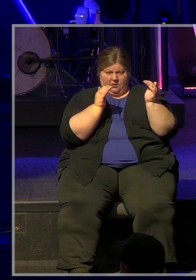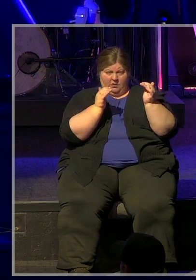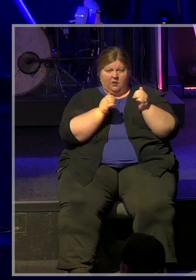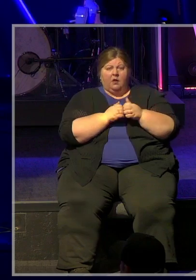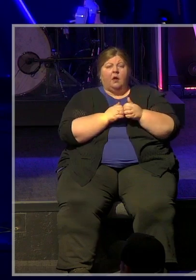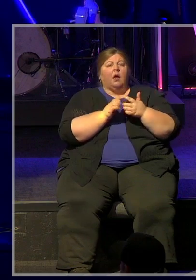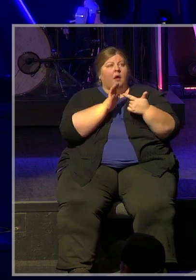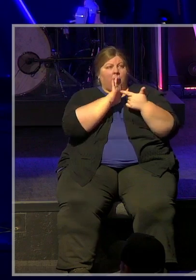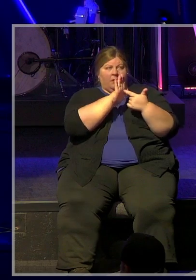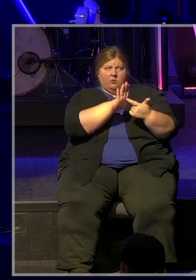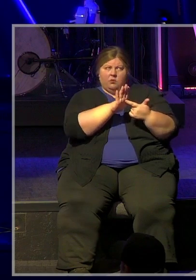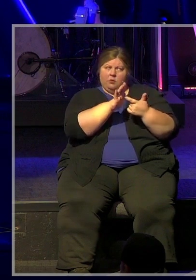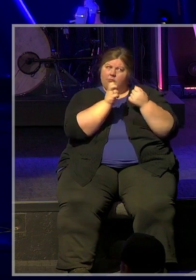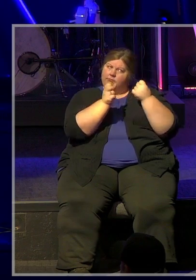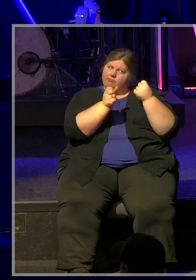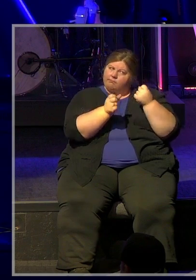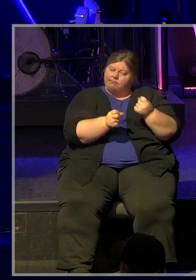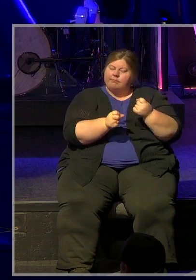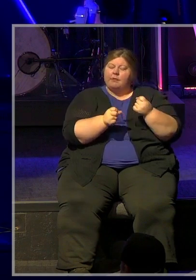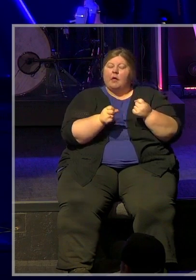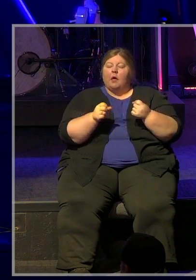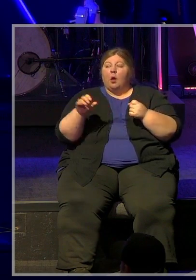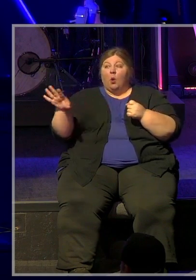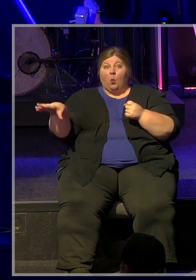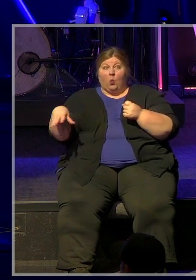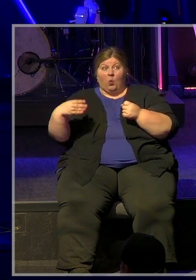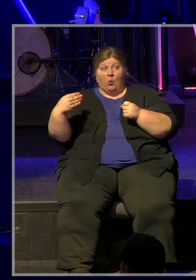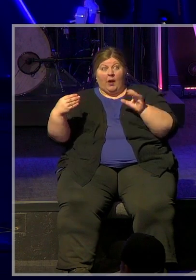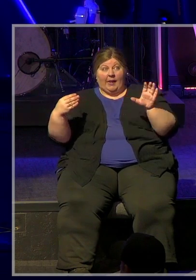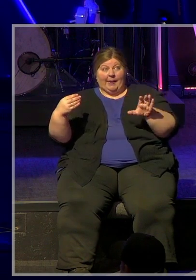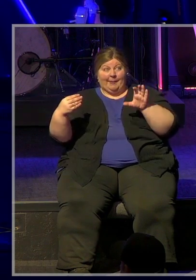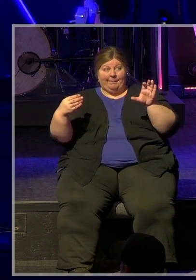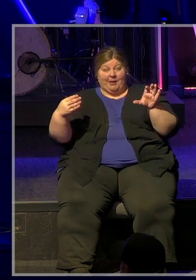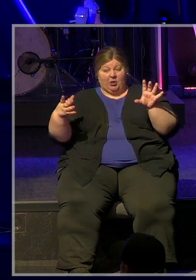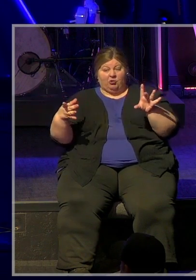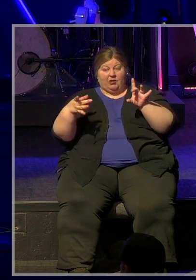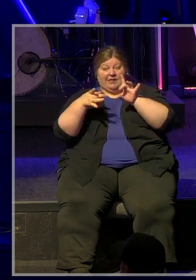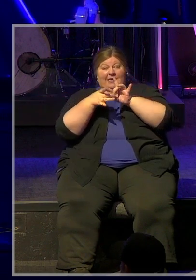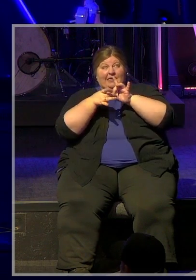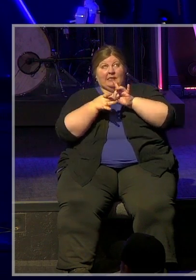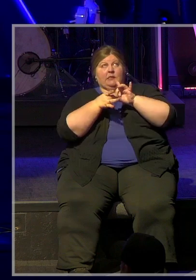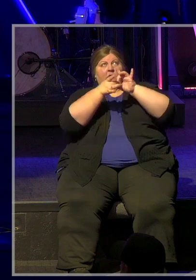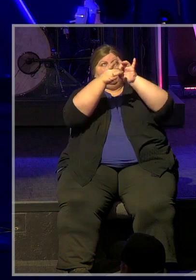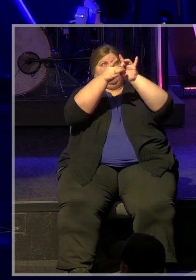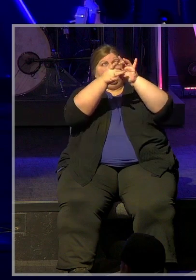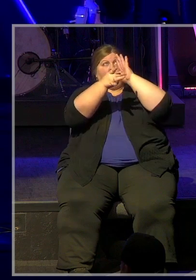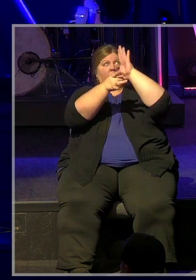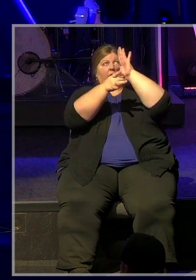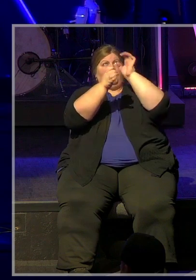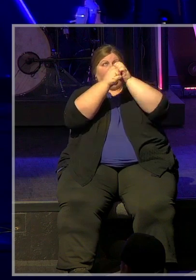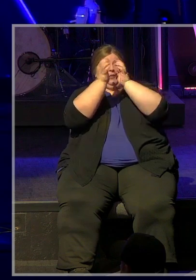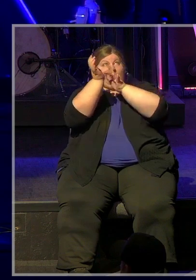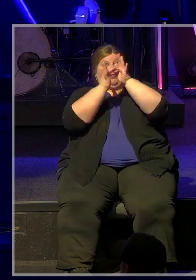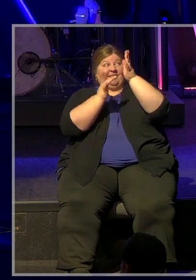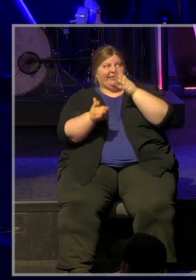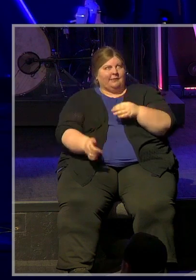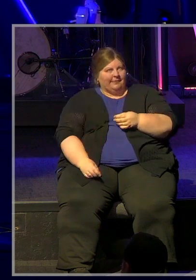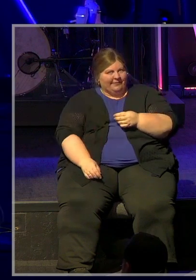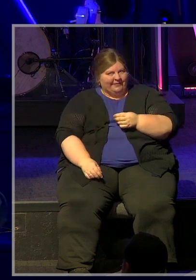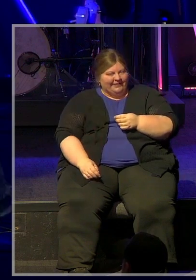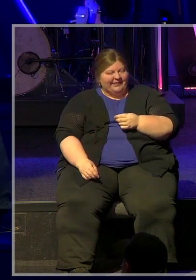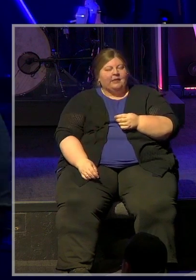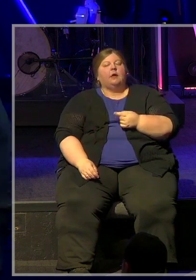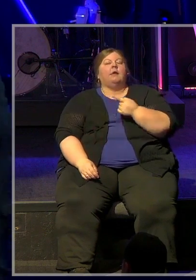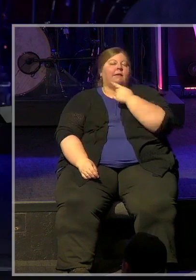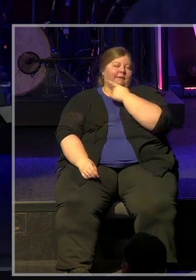closely connected weddings and marriages are to our relationship with Jesus, the ultimate pointing of the metaphor. Look